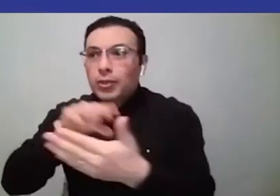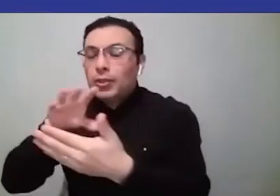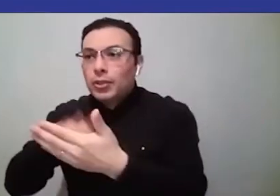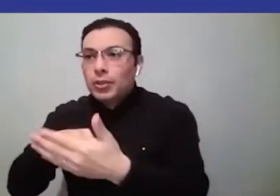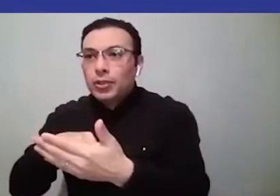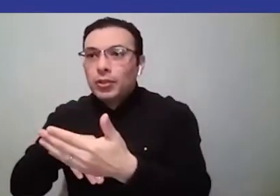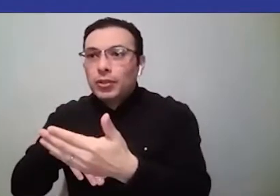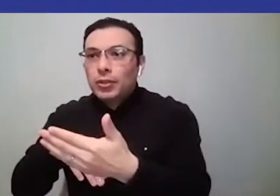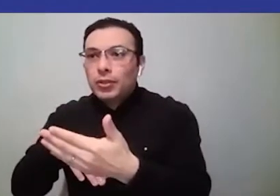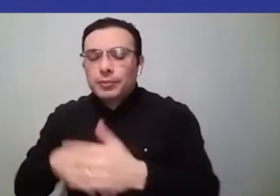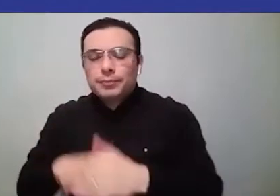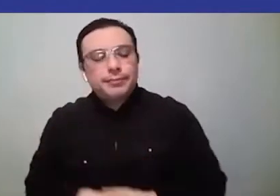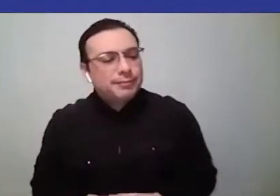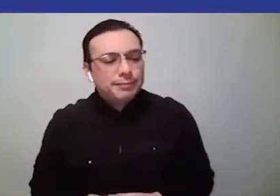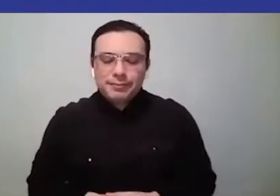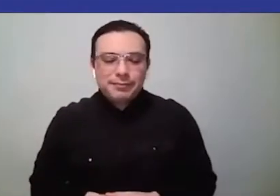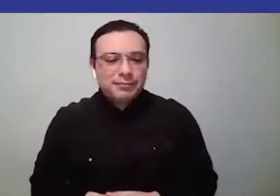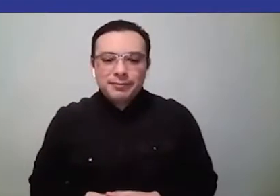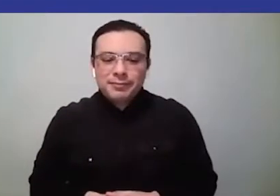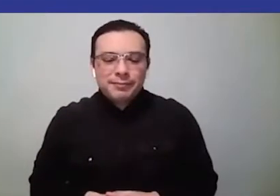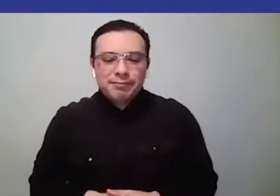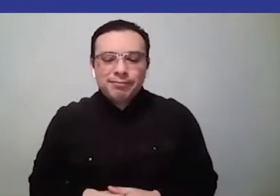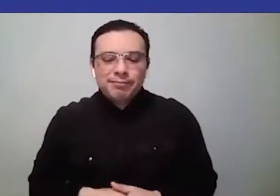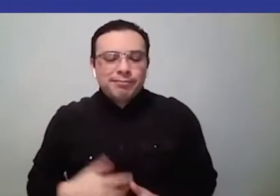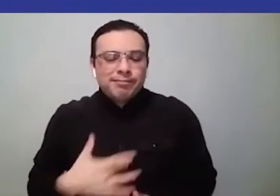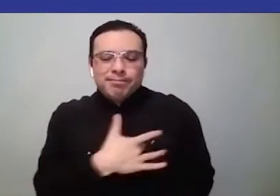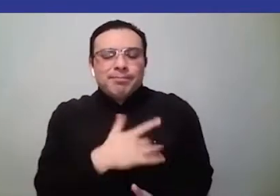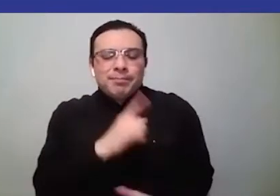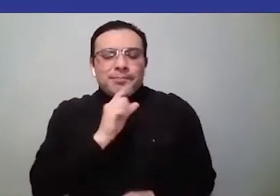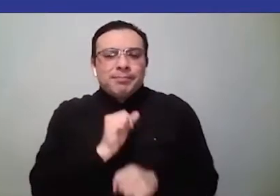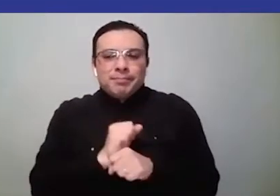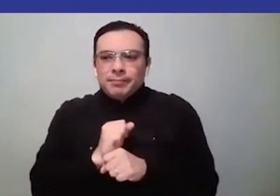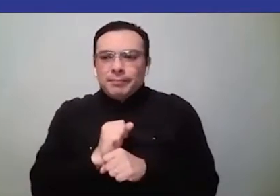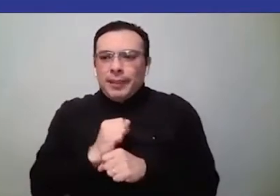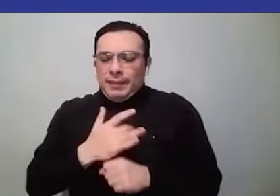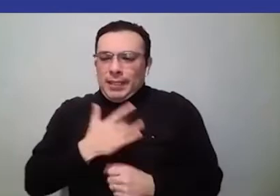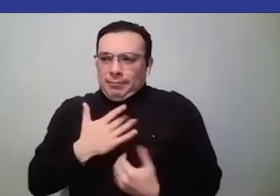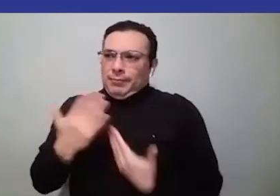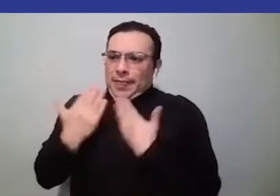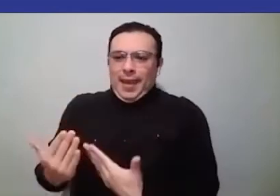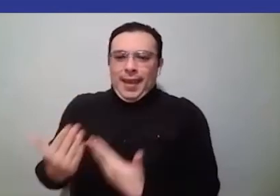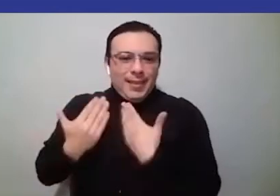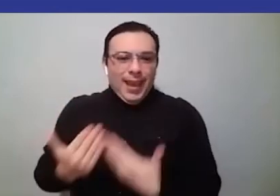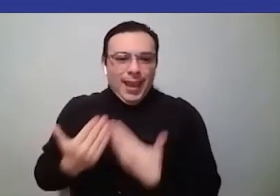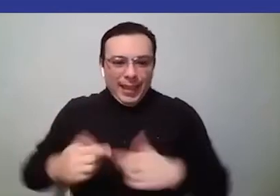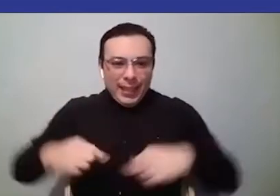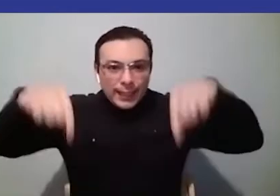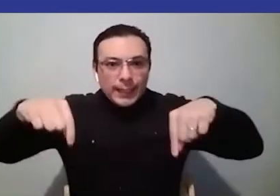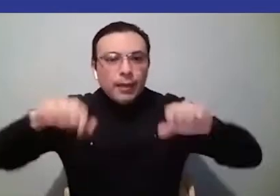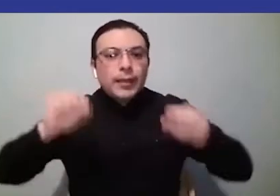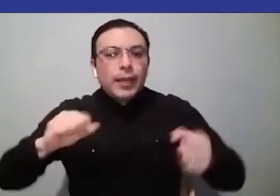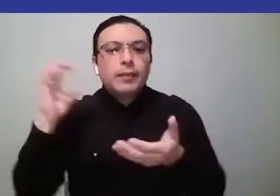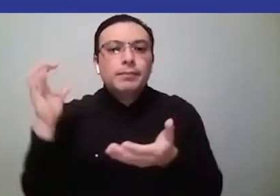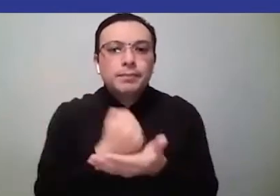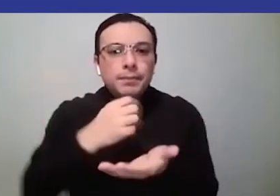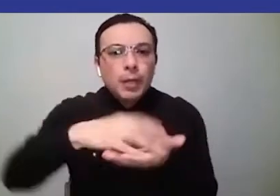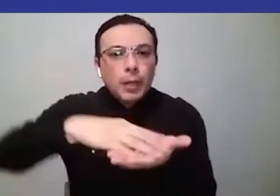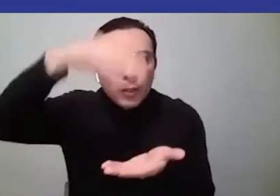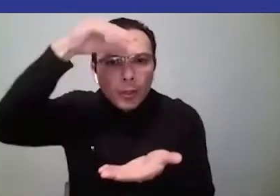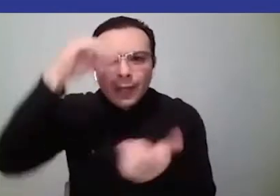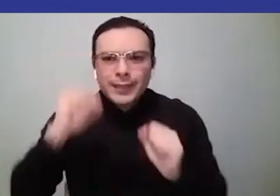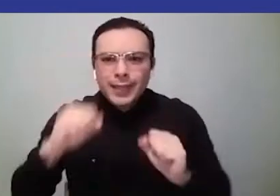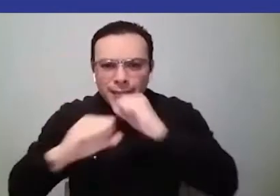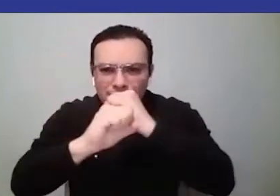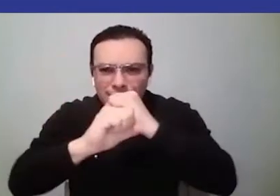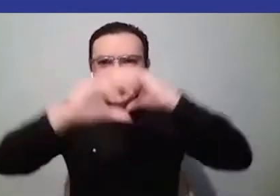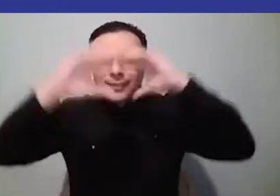I'm really appreciative of this learning space and this ongoing learning. And also to give you viewers the